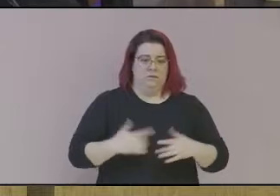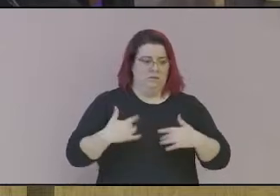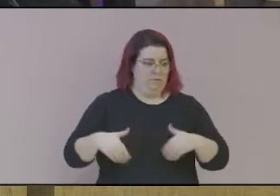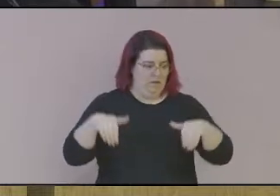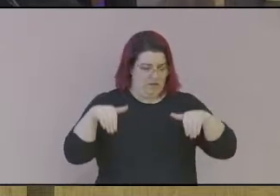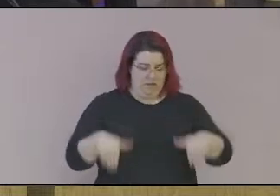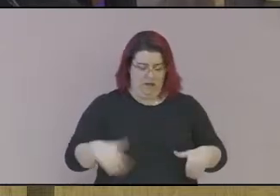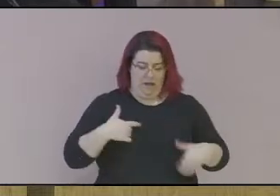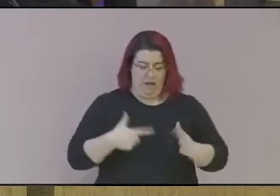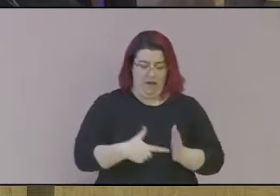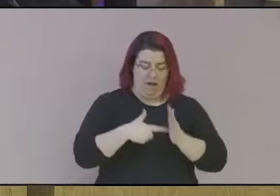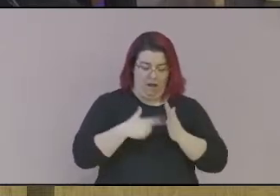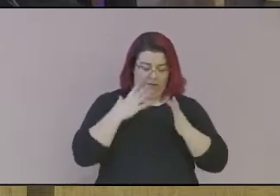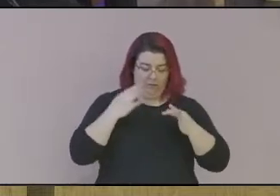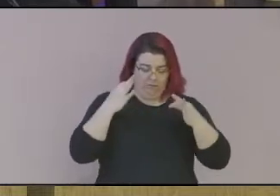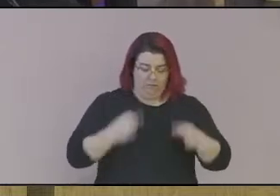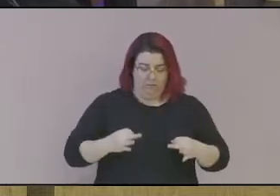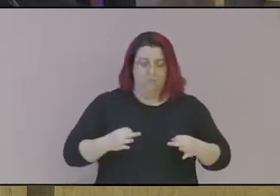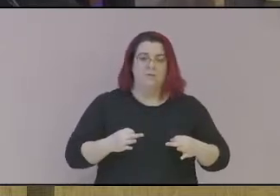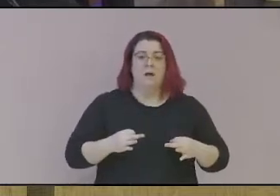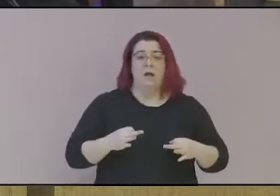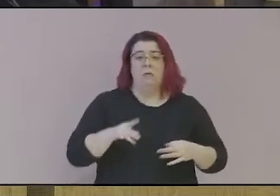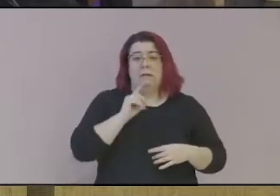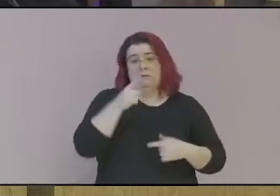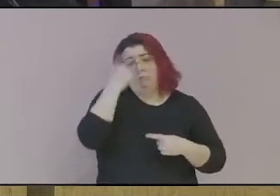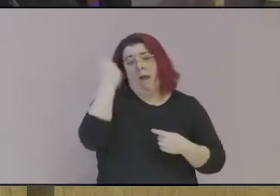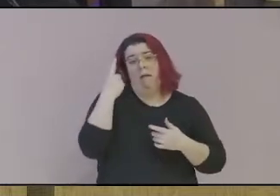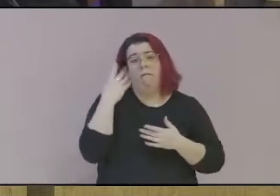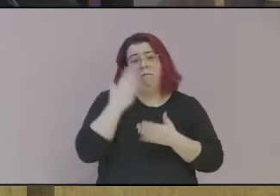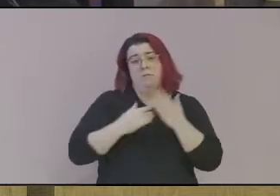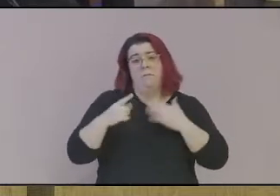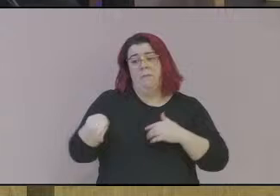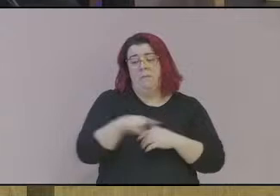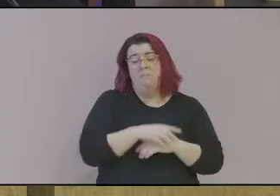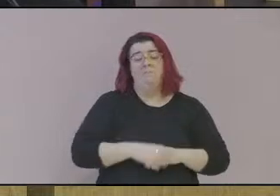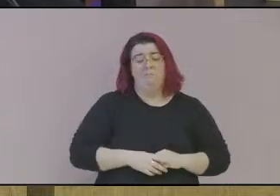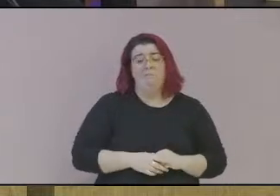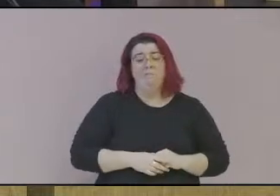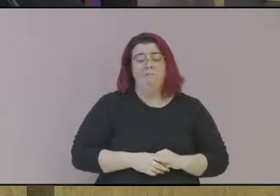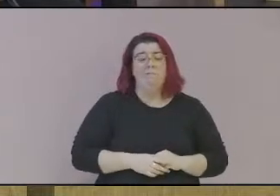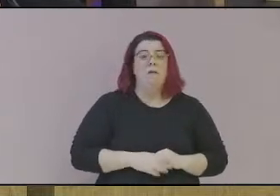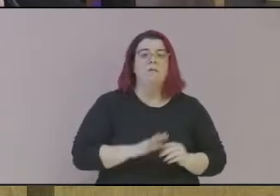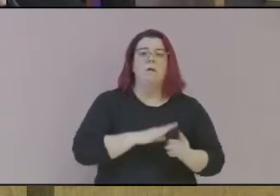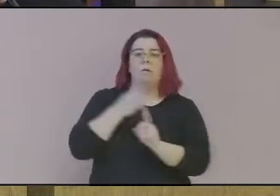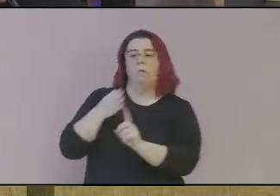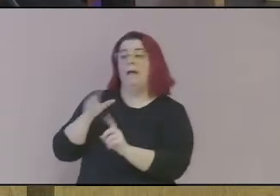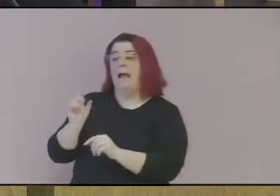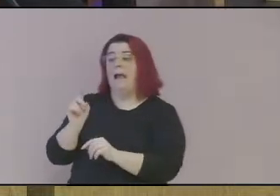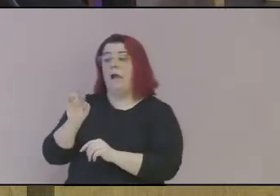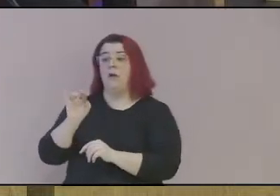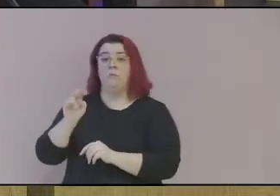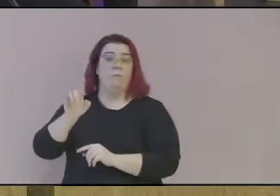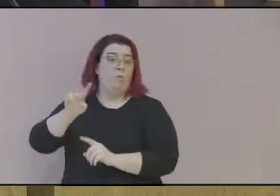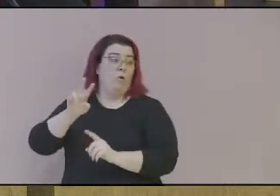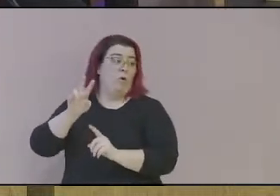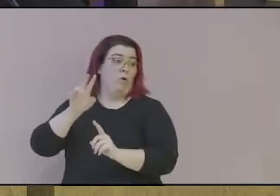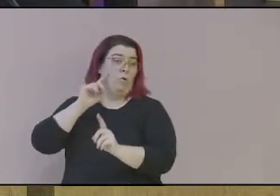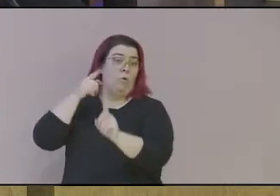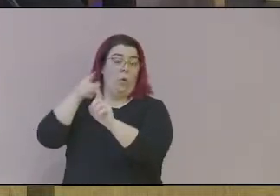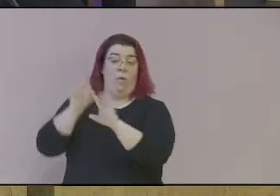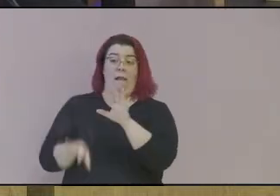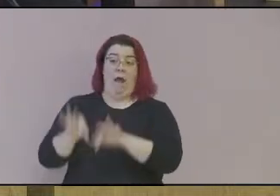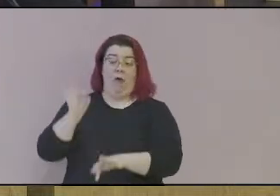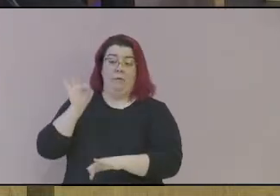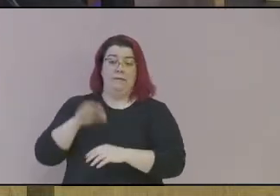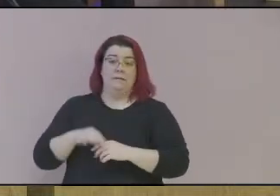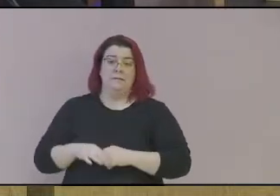quite hard and traumatic even for some people. The lottery approach, I mean, Adrienne Ash was at the